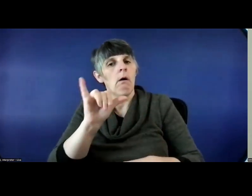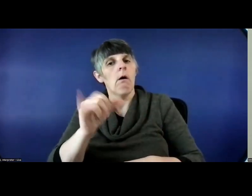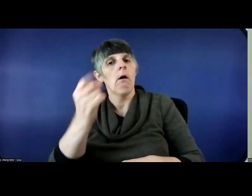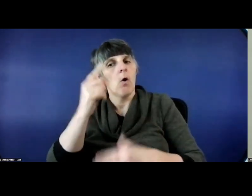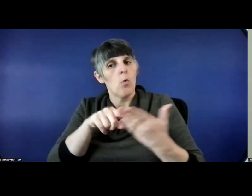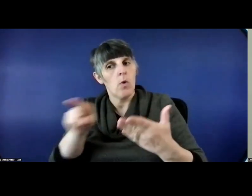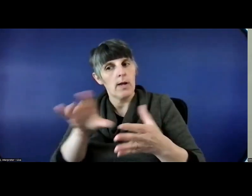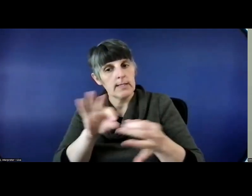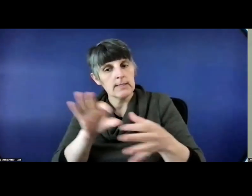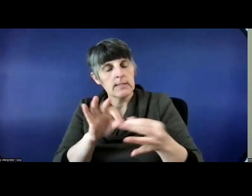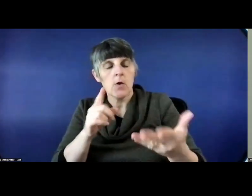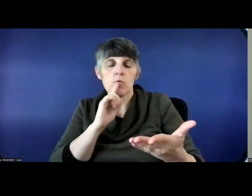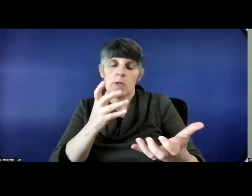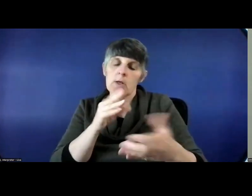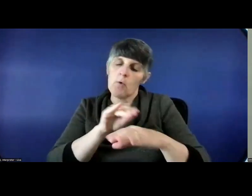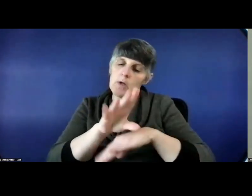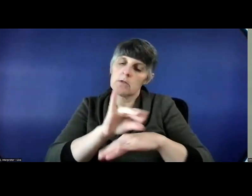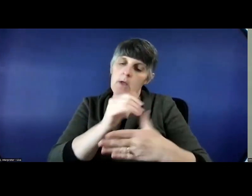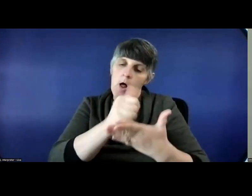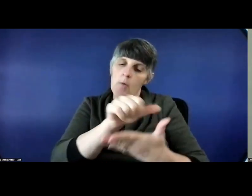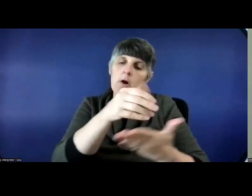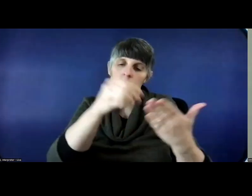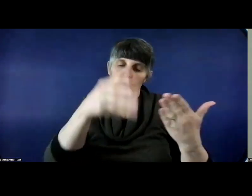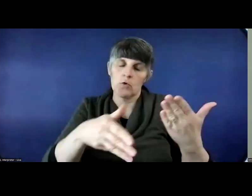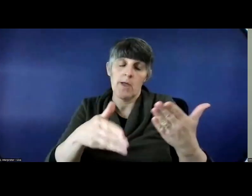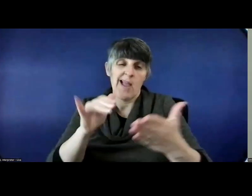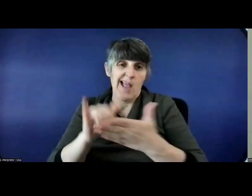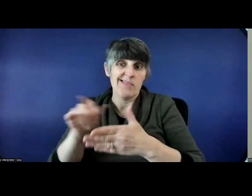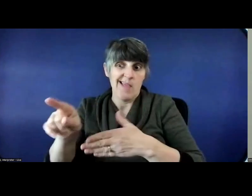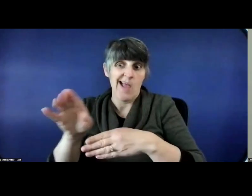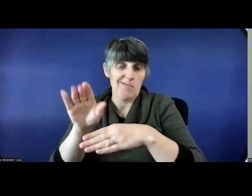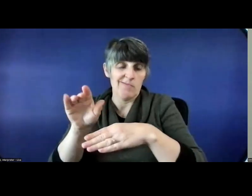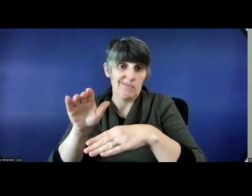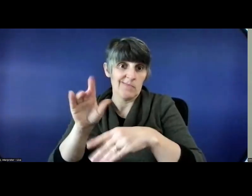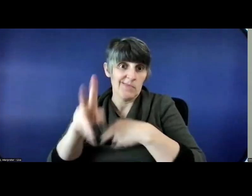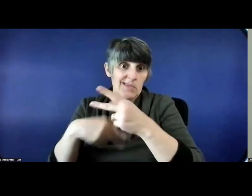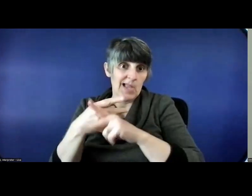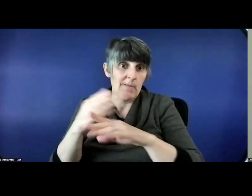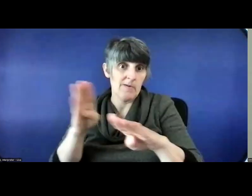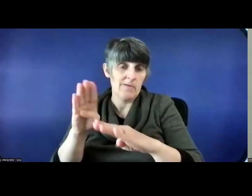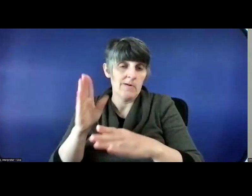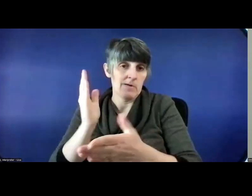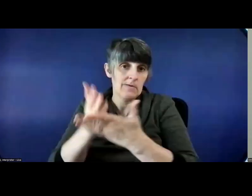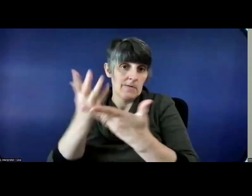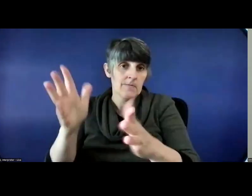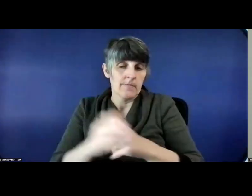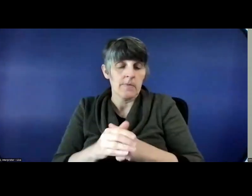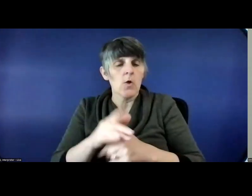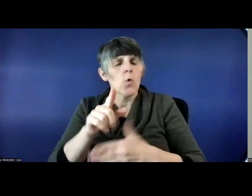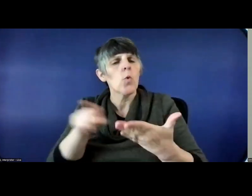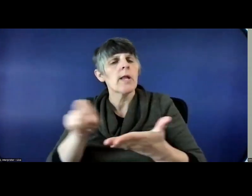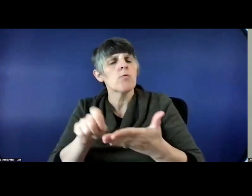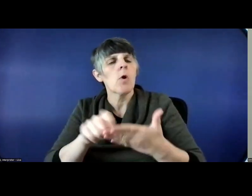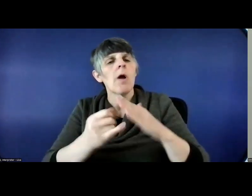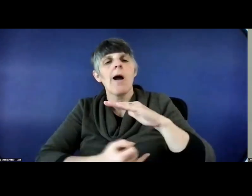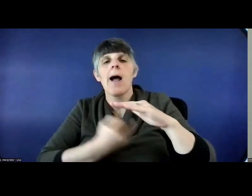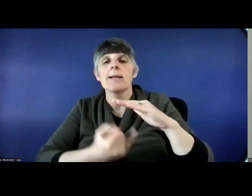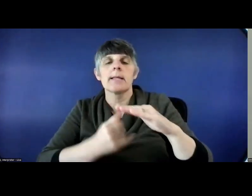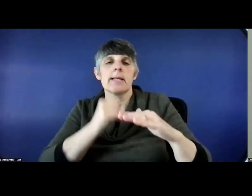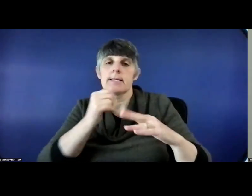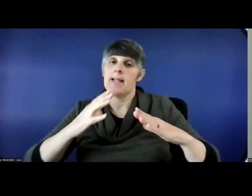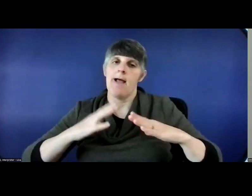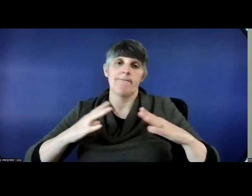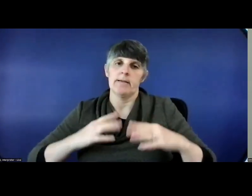because he really wants to help other students and end the practice. This is what he wrote. "Isolation is not